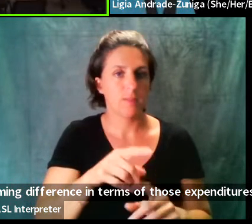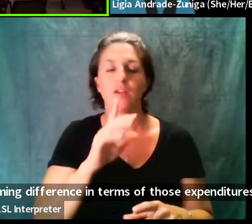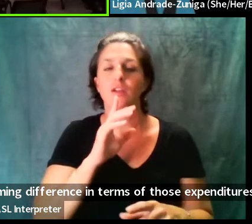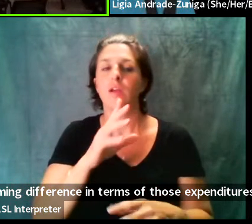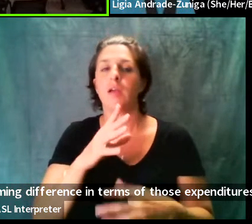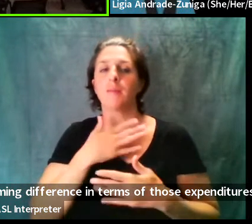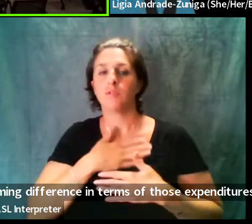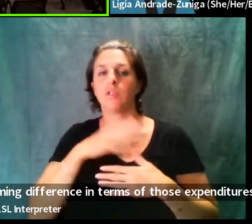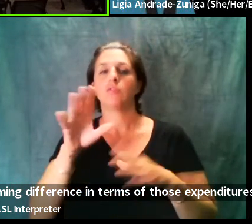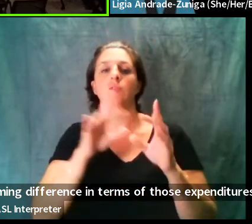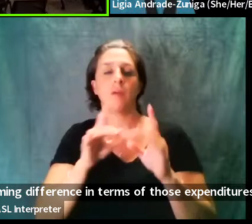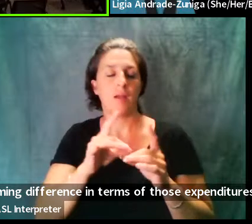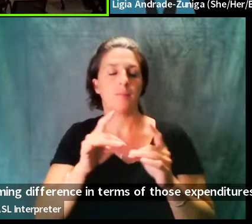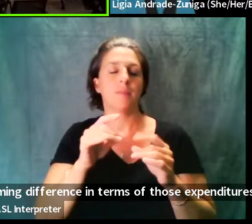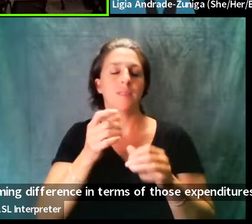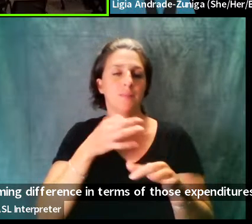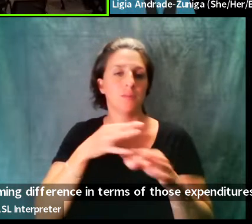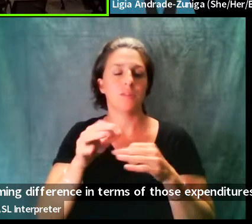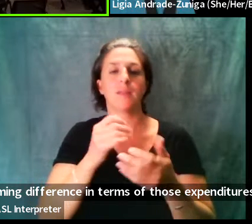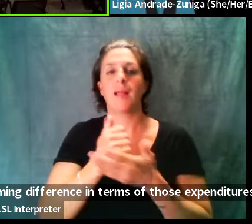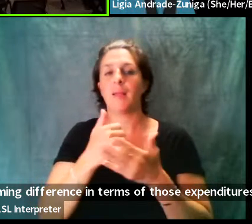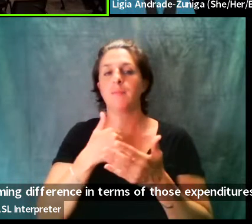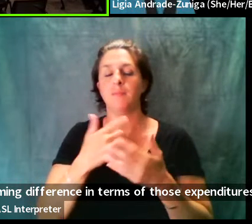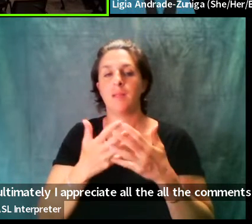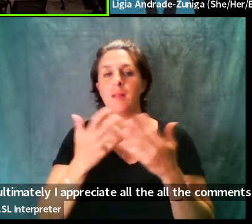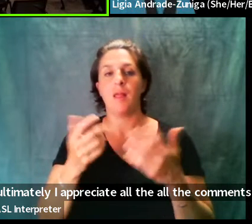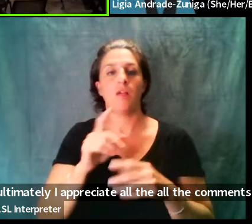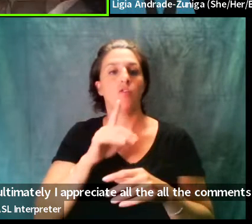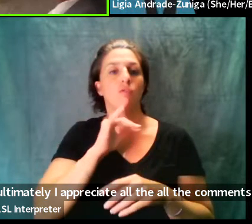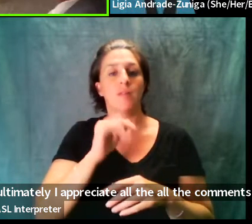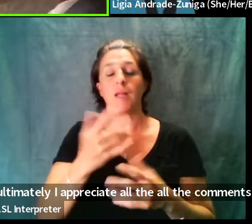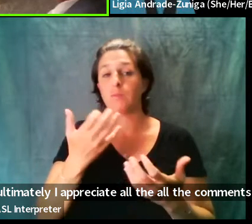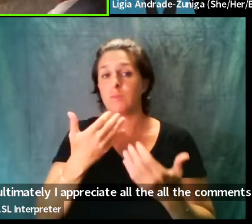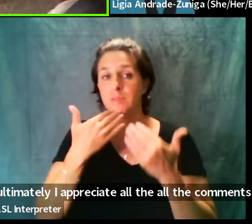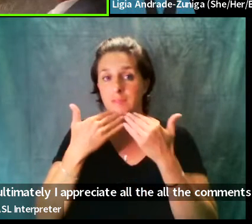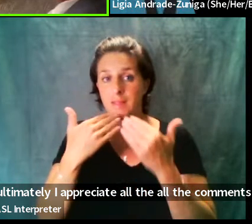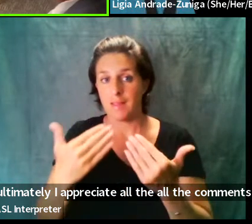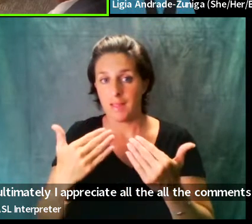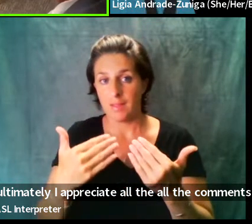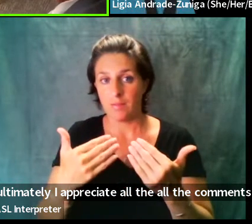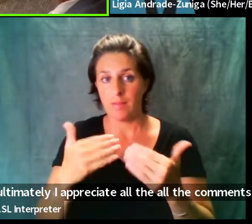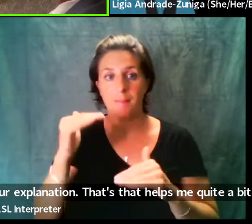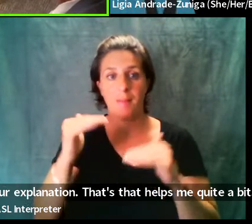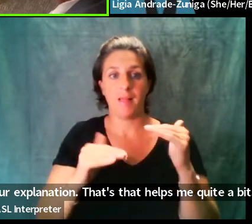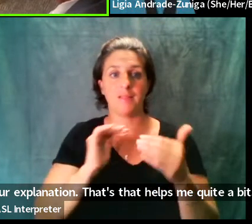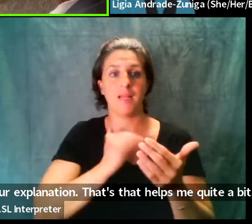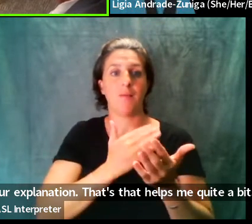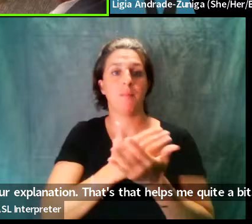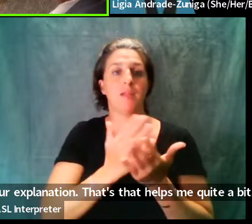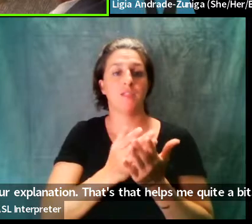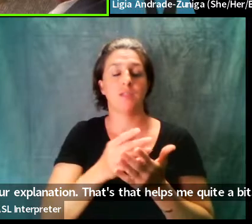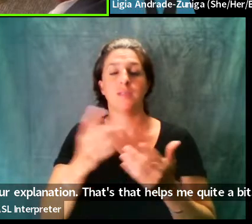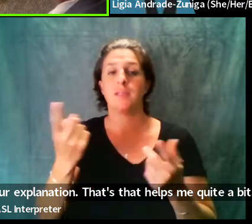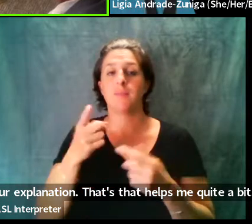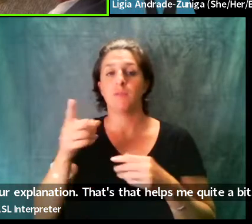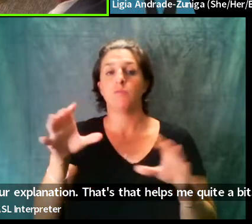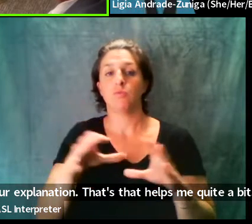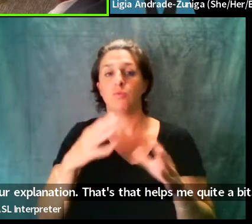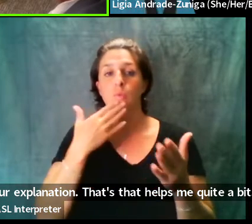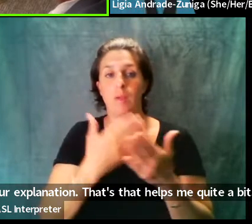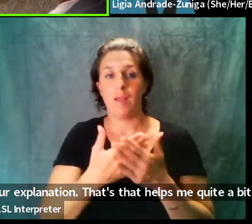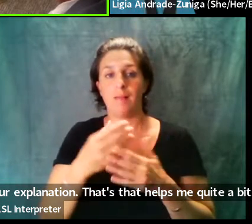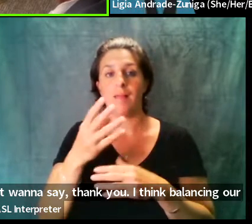your explanation. That helps me quite a bit. I just want to say thank you. I think balancing our budget is something that you do well, and your